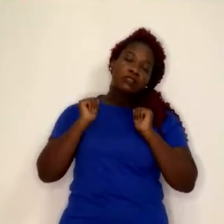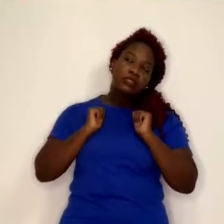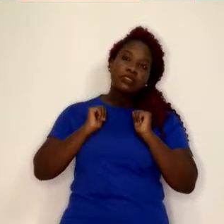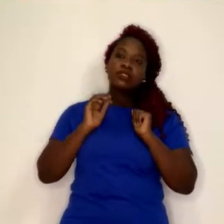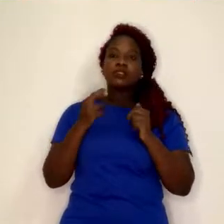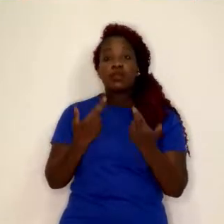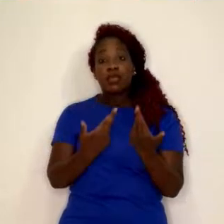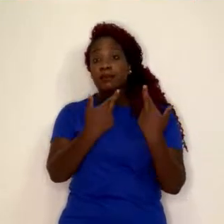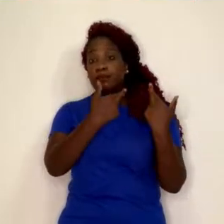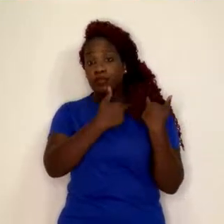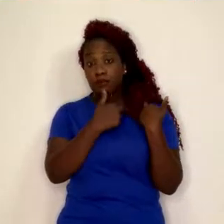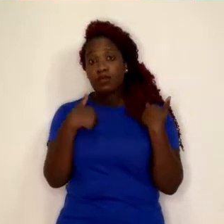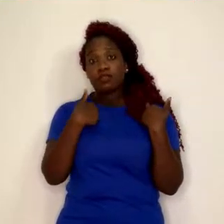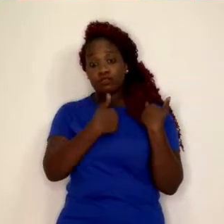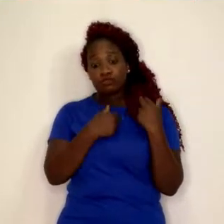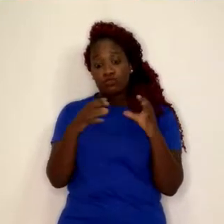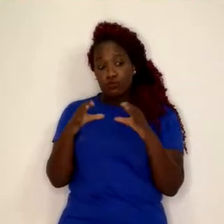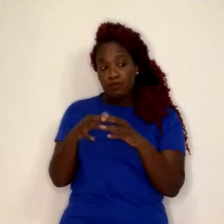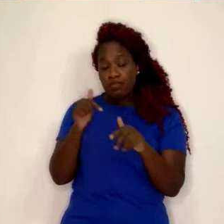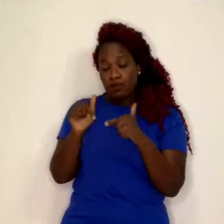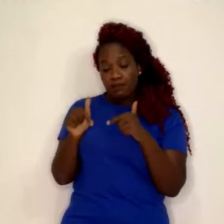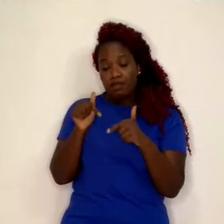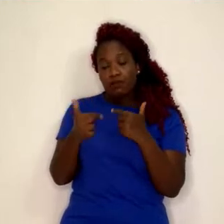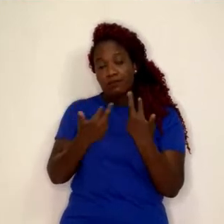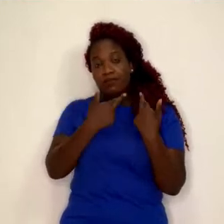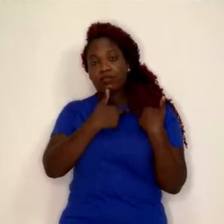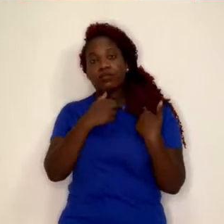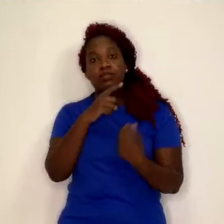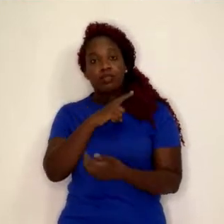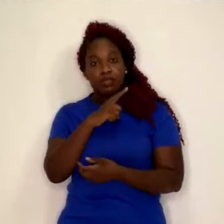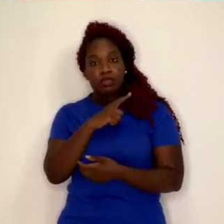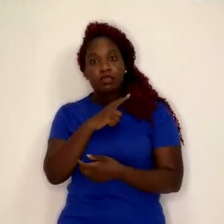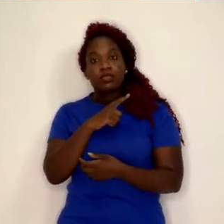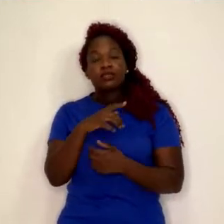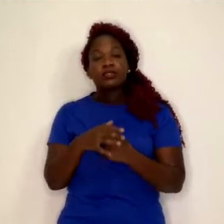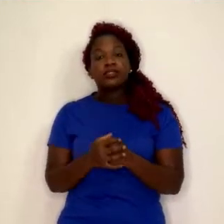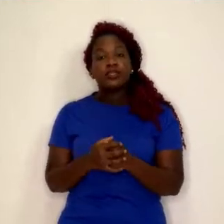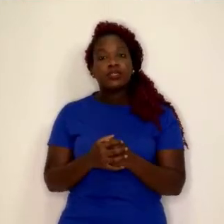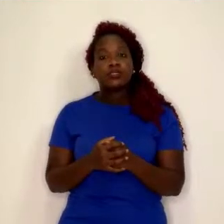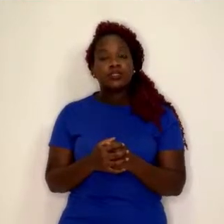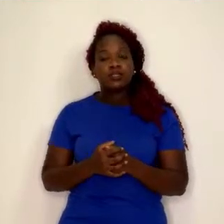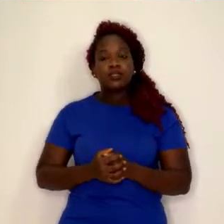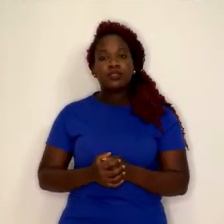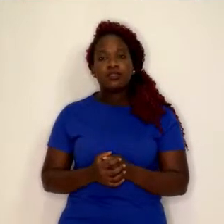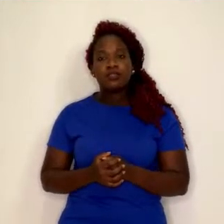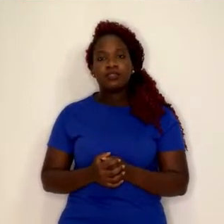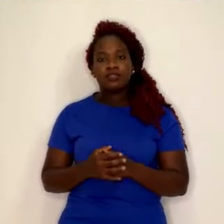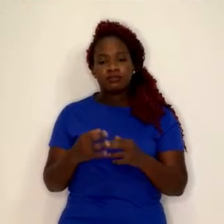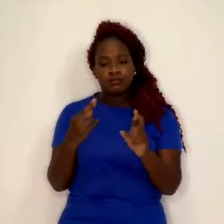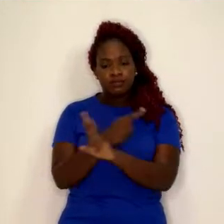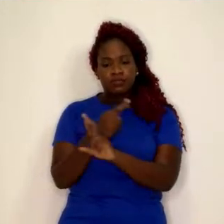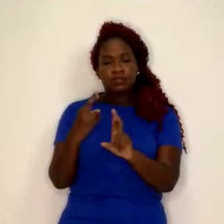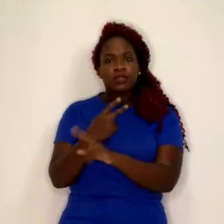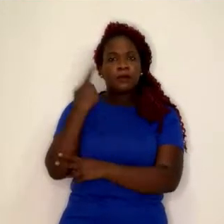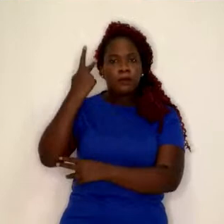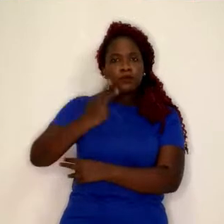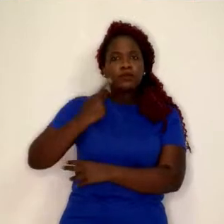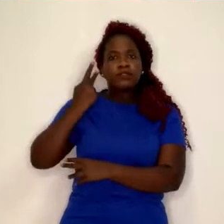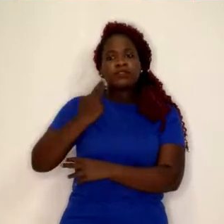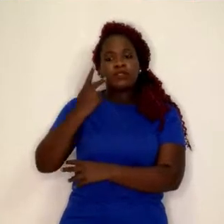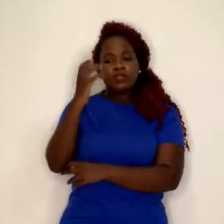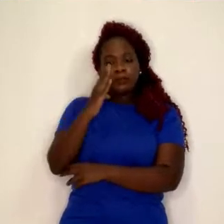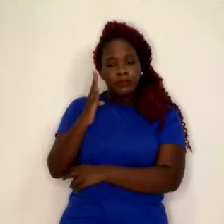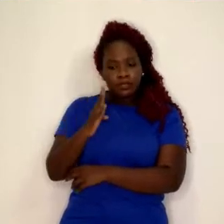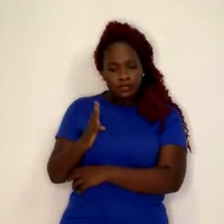somebody is going to have a responsibility as a working class people. There is a political articulation